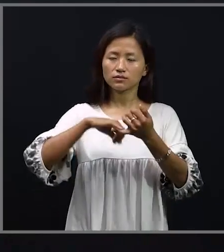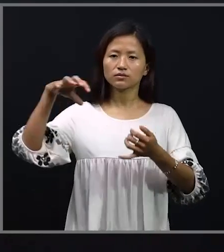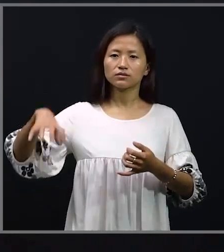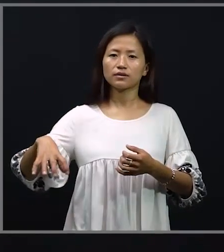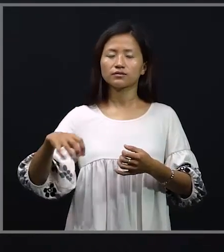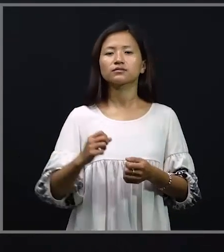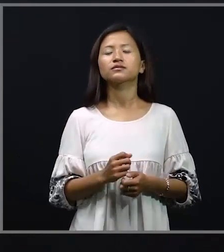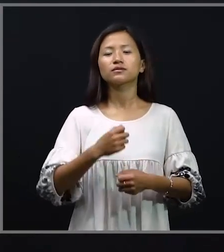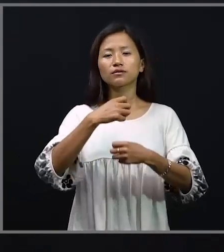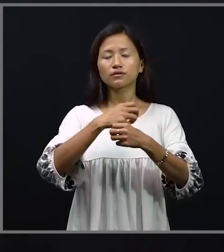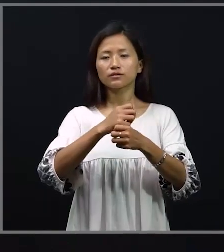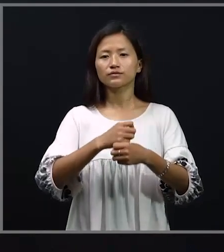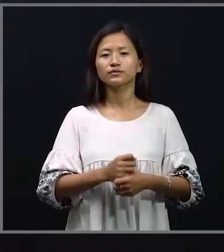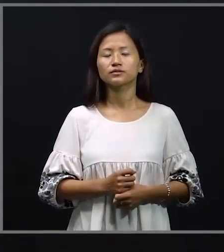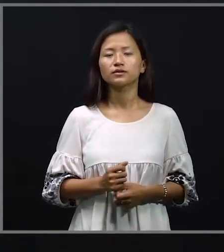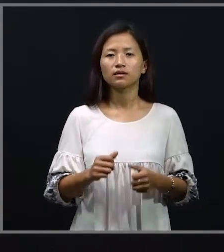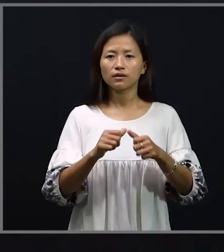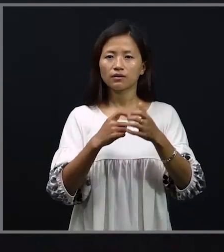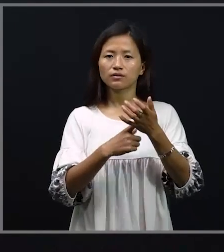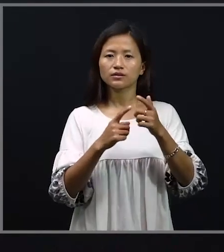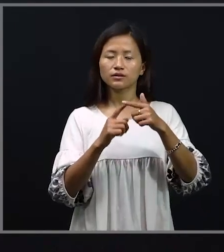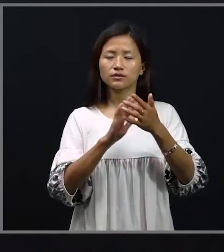statecraft in Arthashastra. So for the